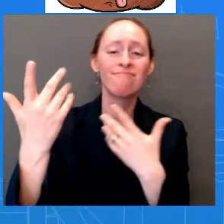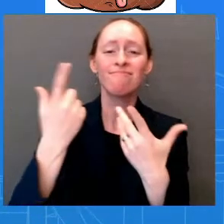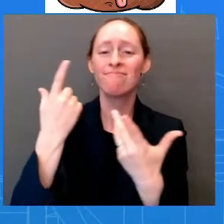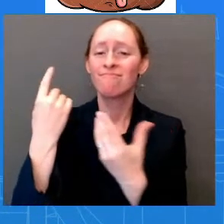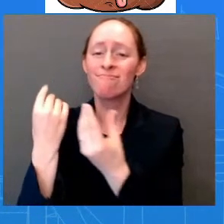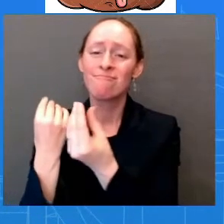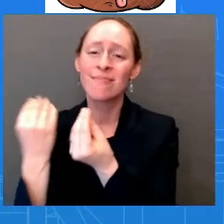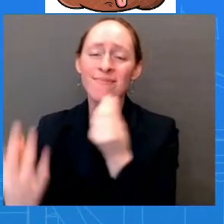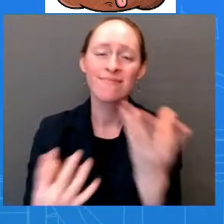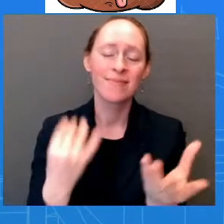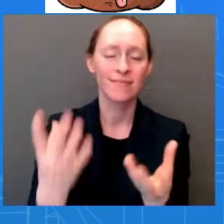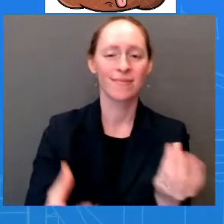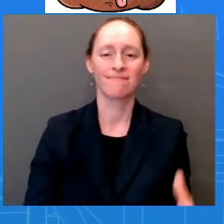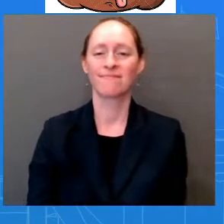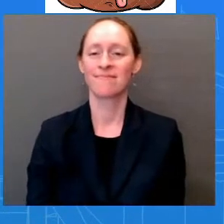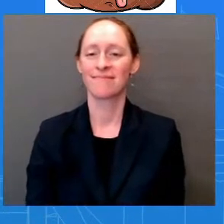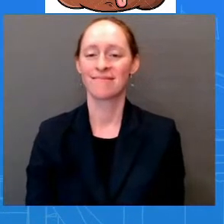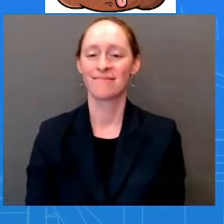king/divine being.